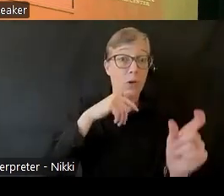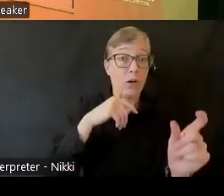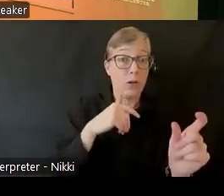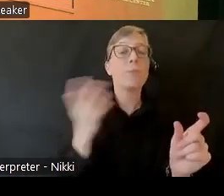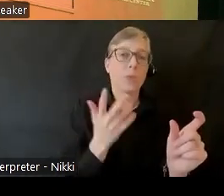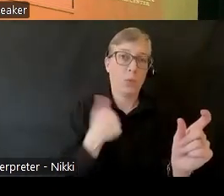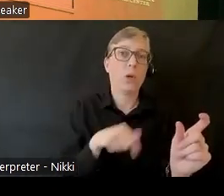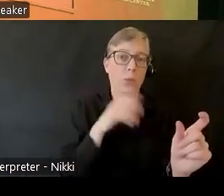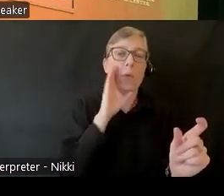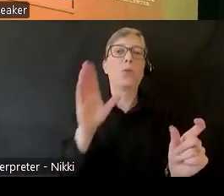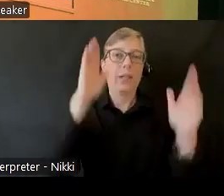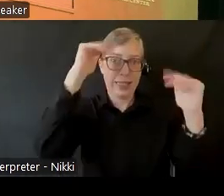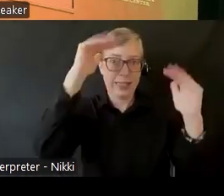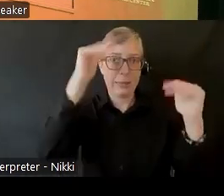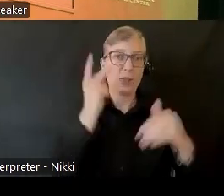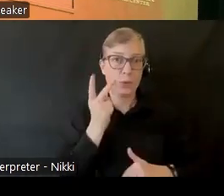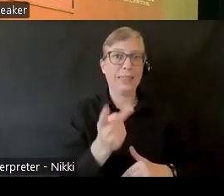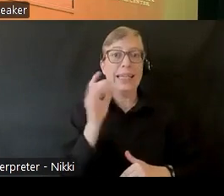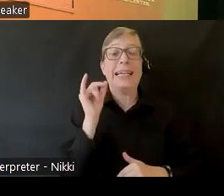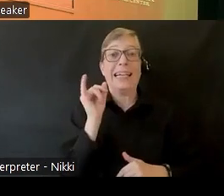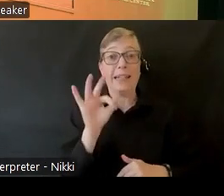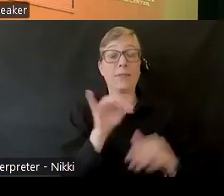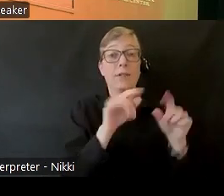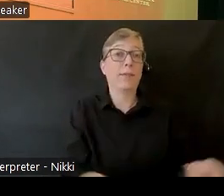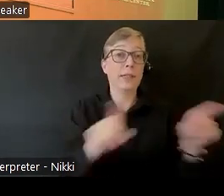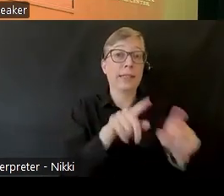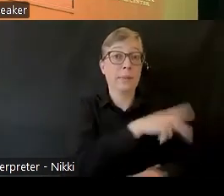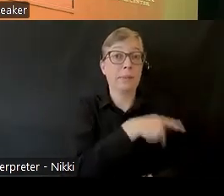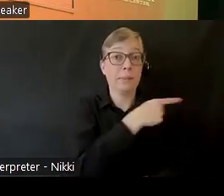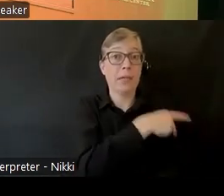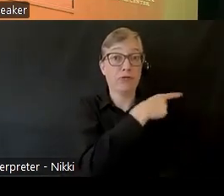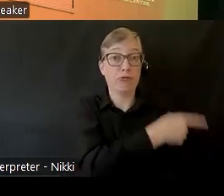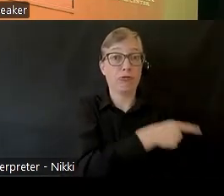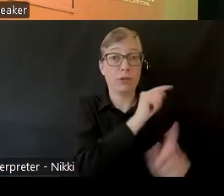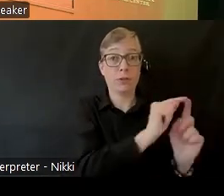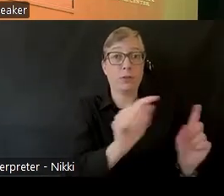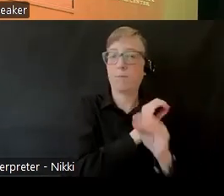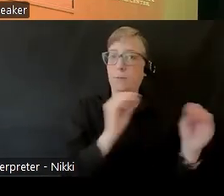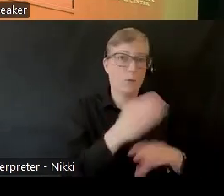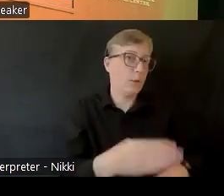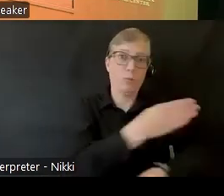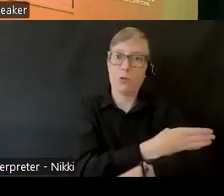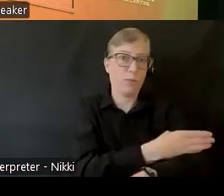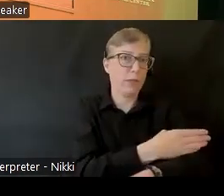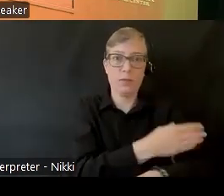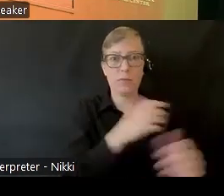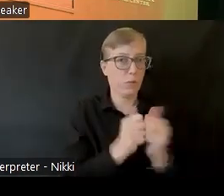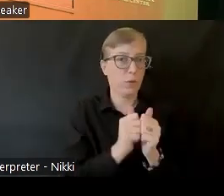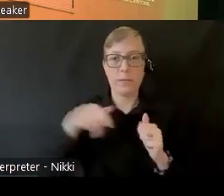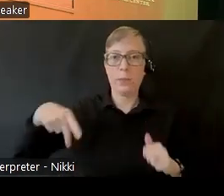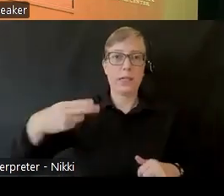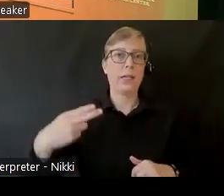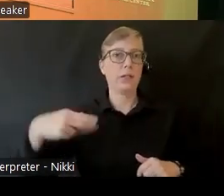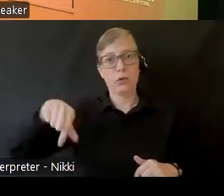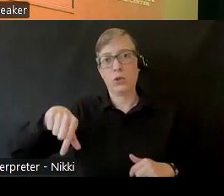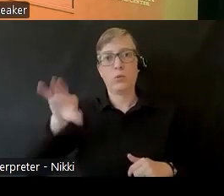expected if these same patients had no improvement in PHQ-9 score at all. So if they had belonged to the